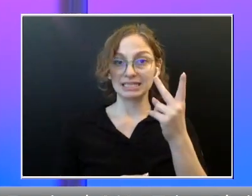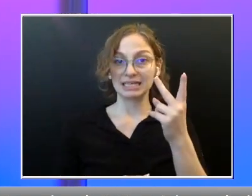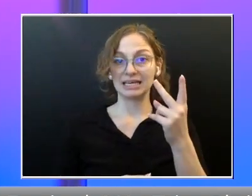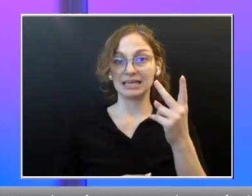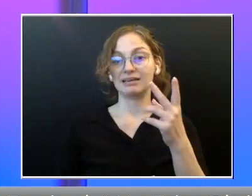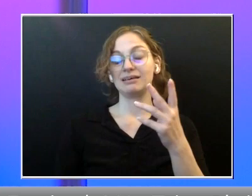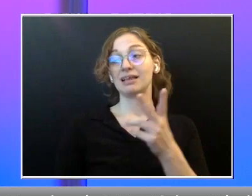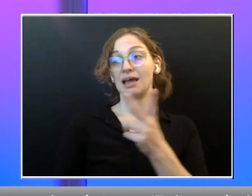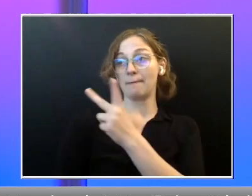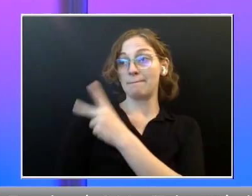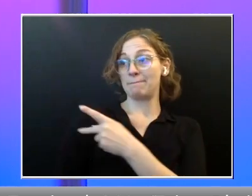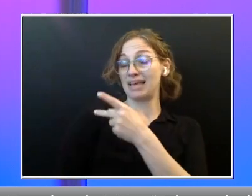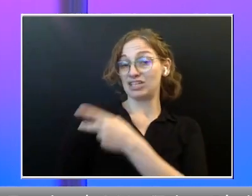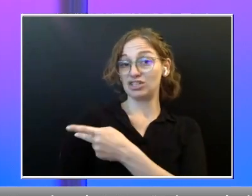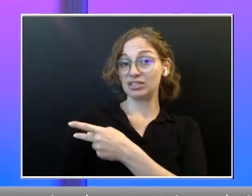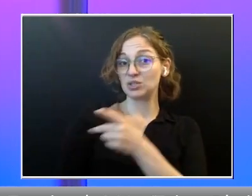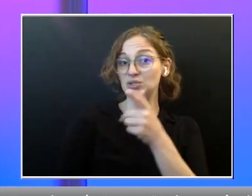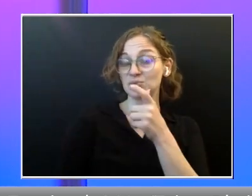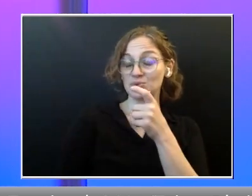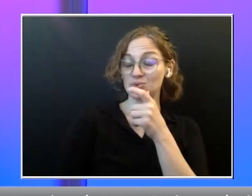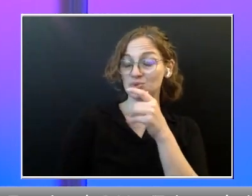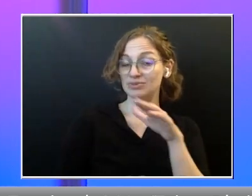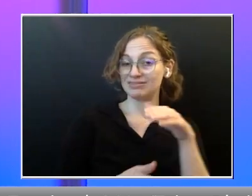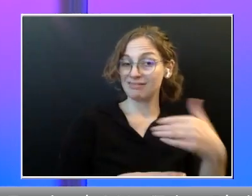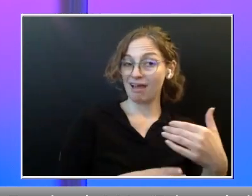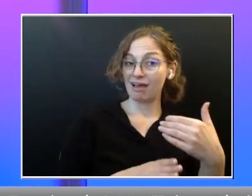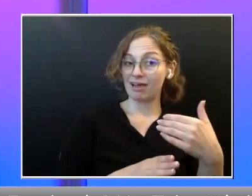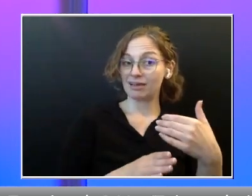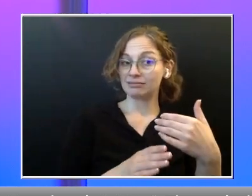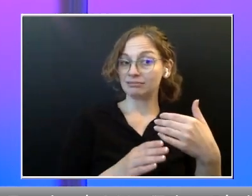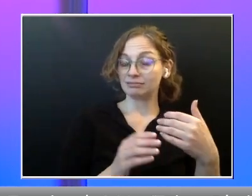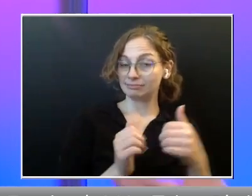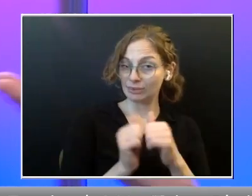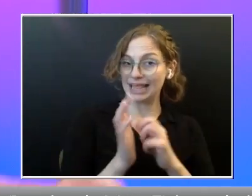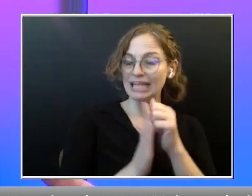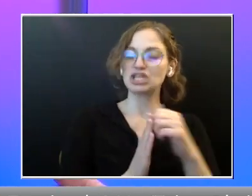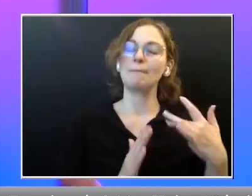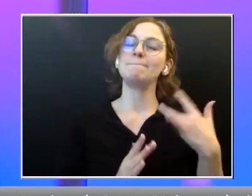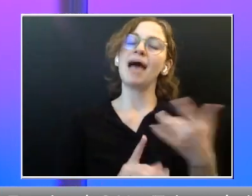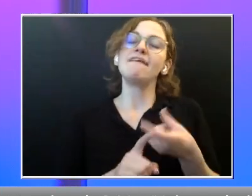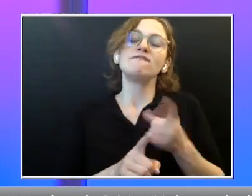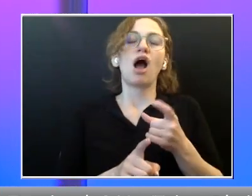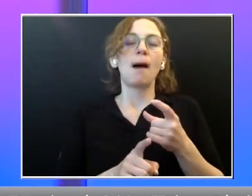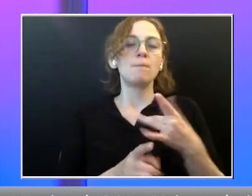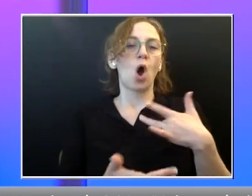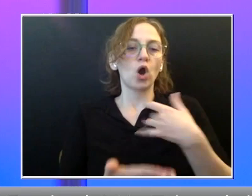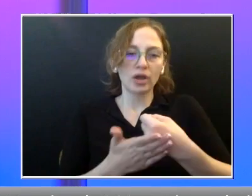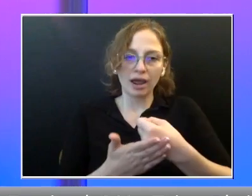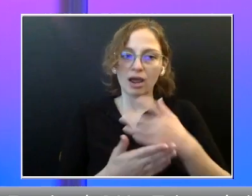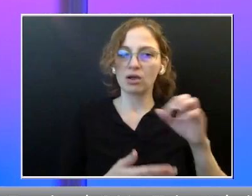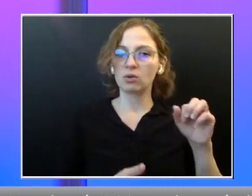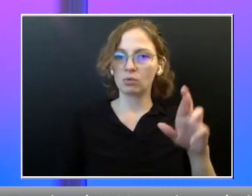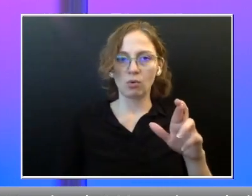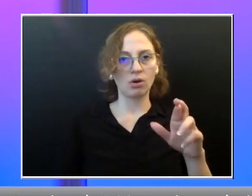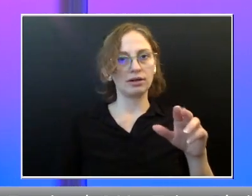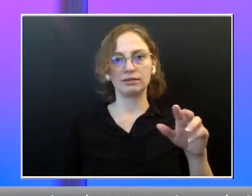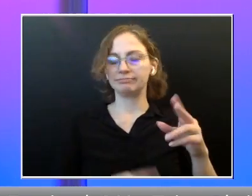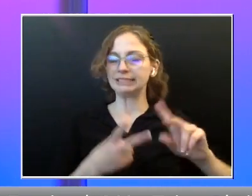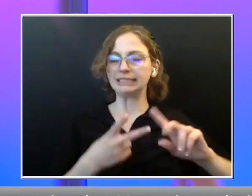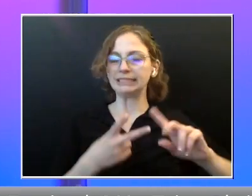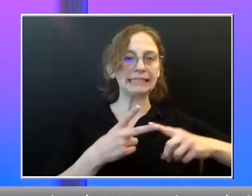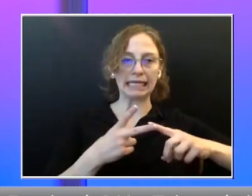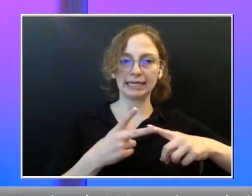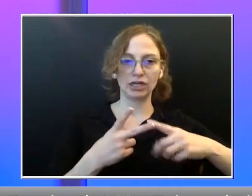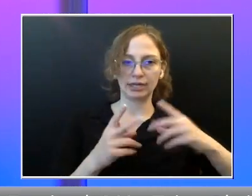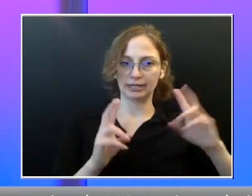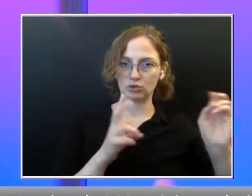heart attacks or secondary to other conditions that they have. And so that emphasis when she was talking about survivorship, it's so important to say, okay, great,